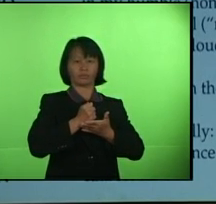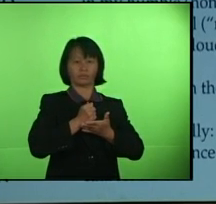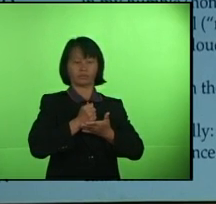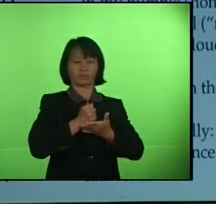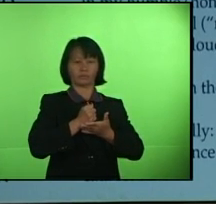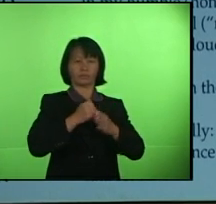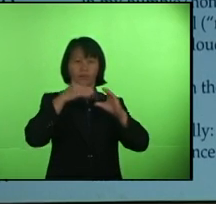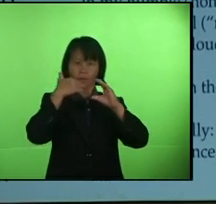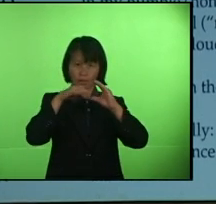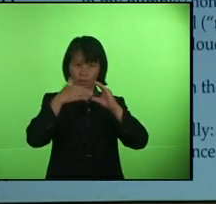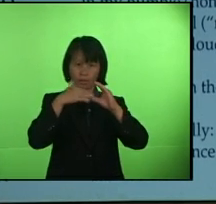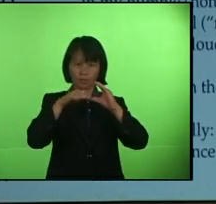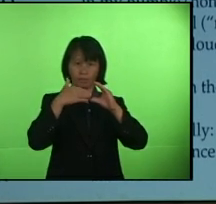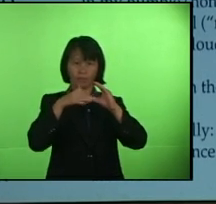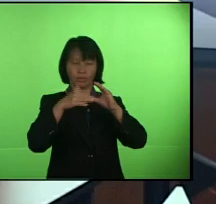Emails also use